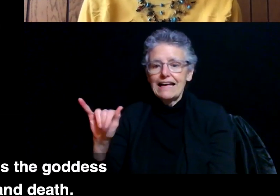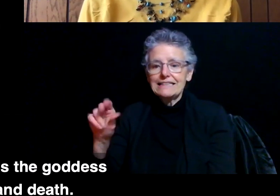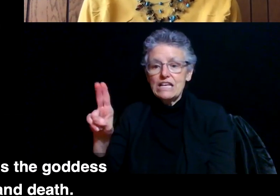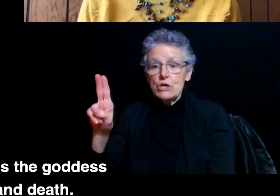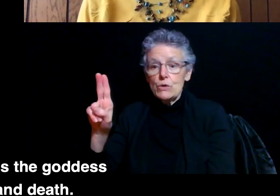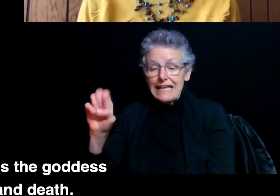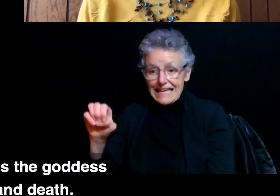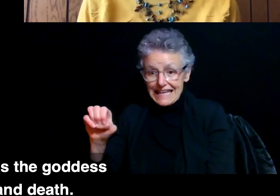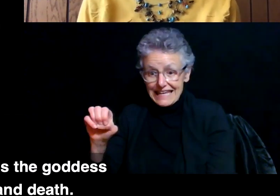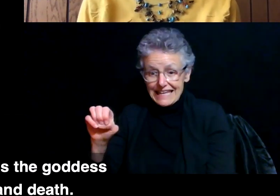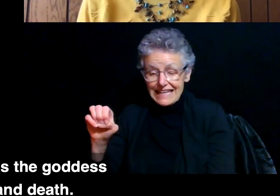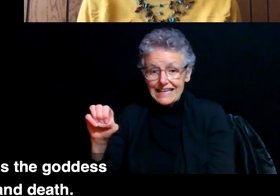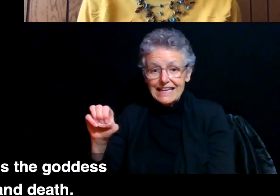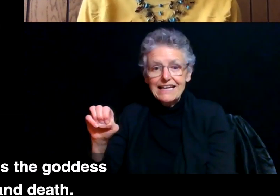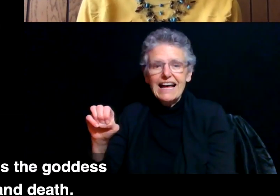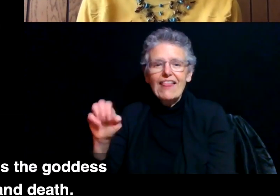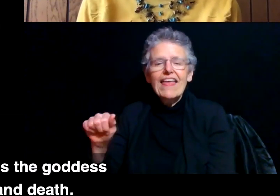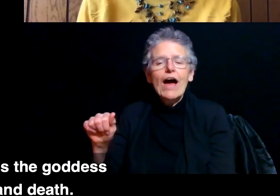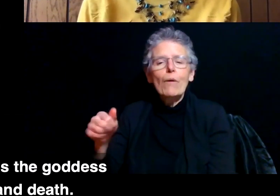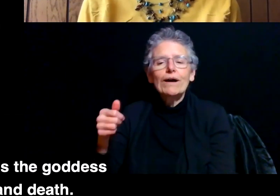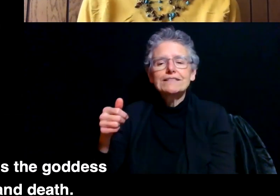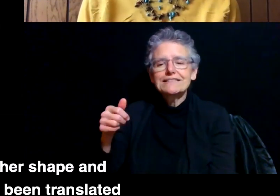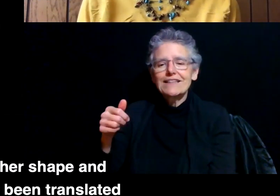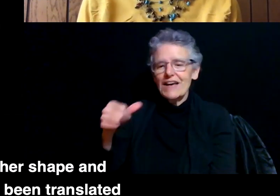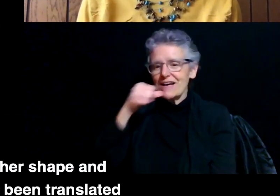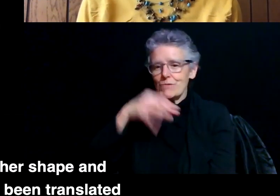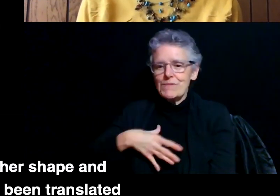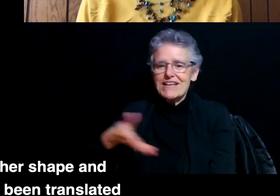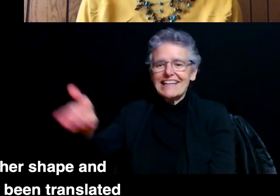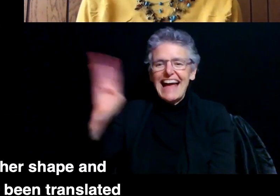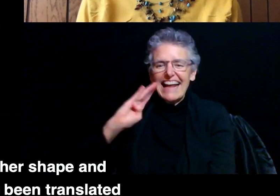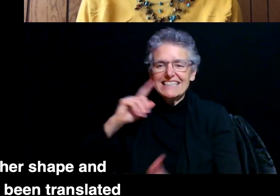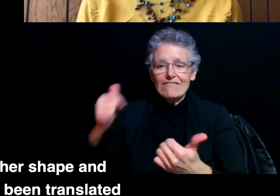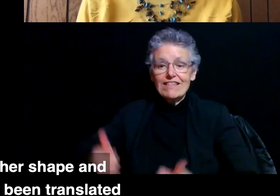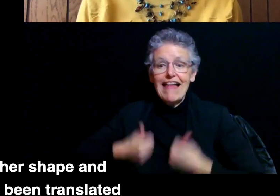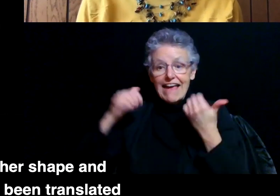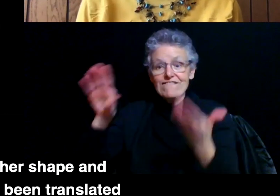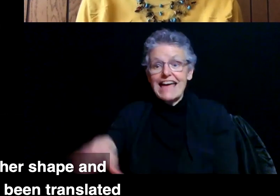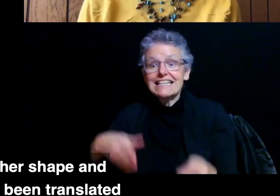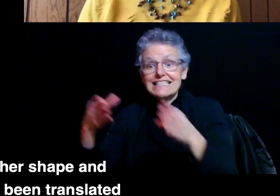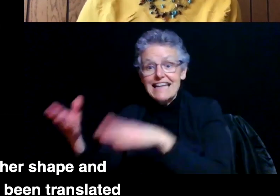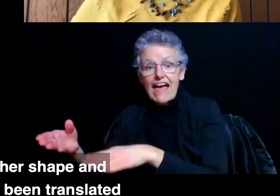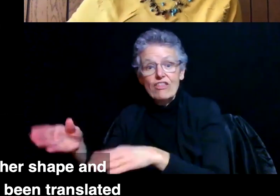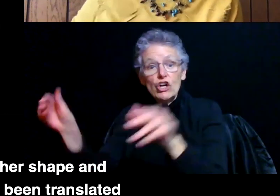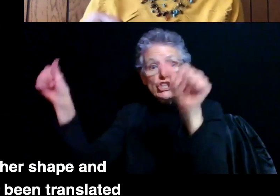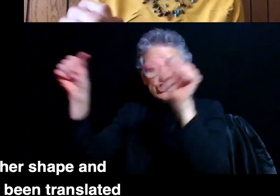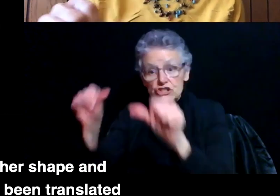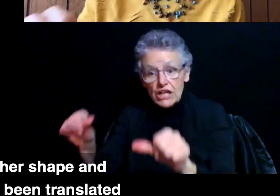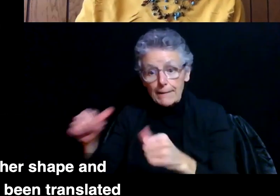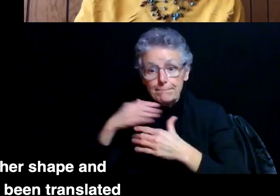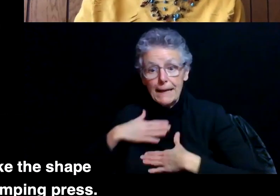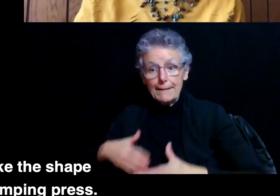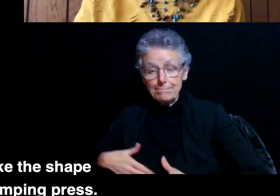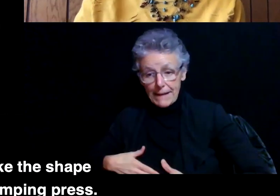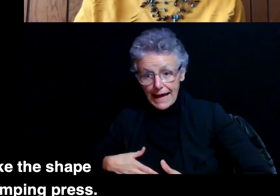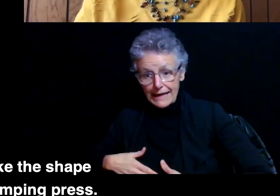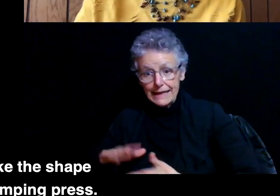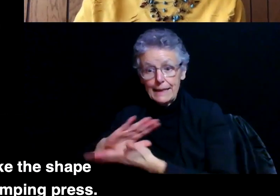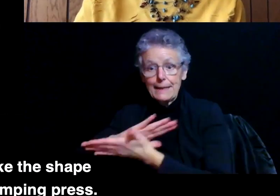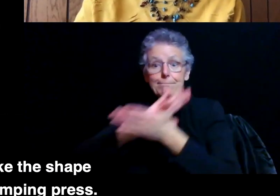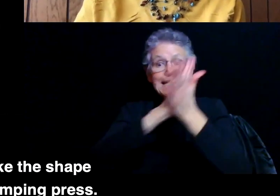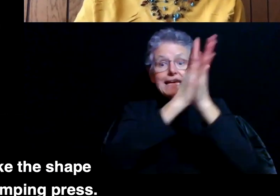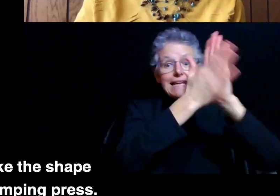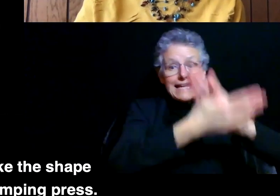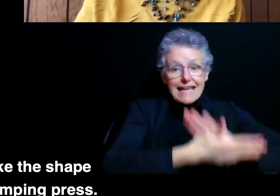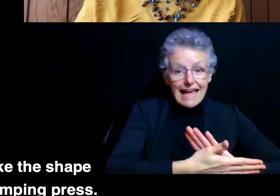Coatlicue, and she was the goddess of life and death. And she's her shape and her body has been translated to look like the